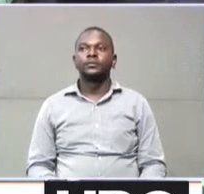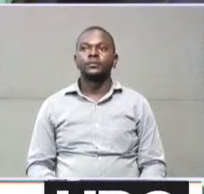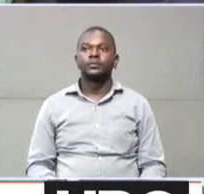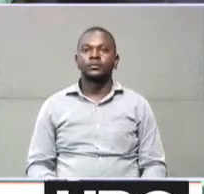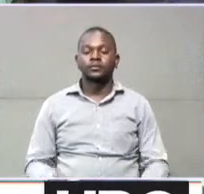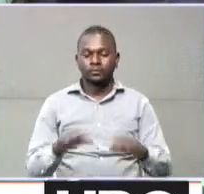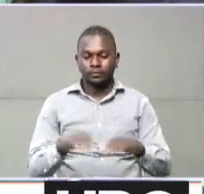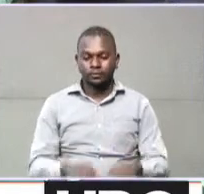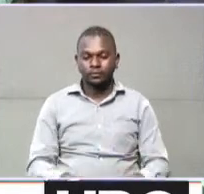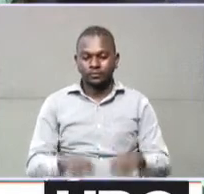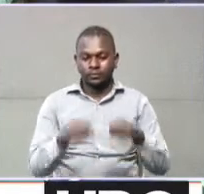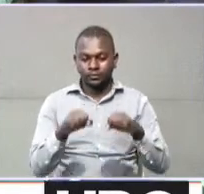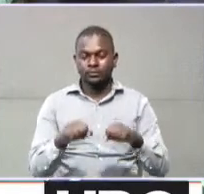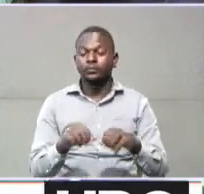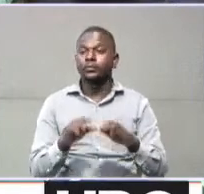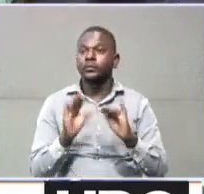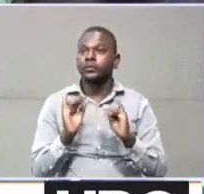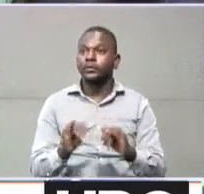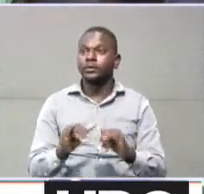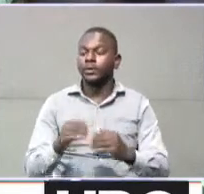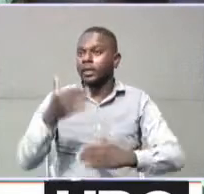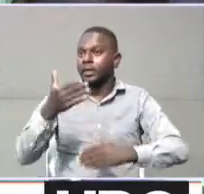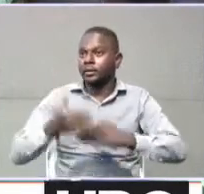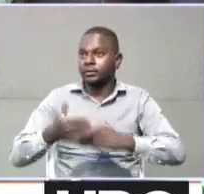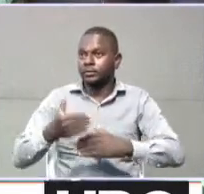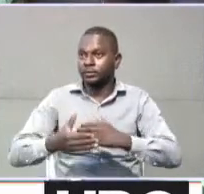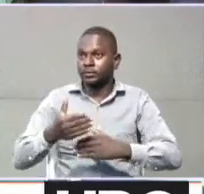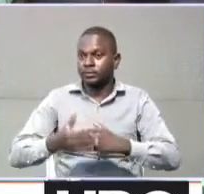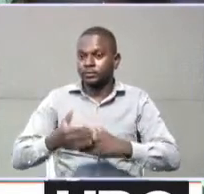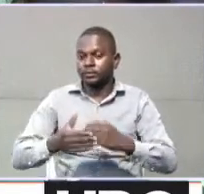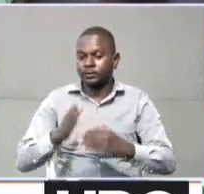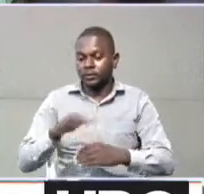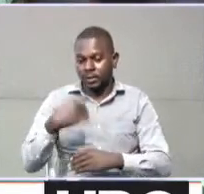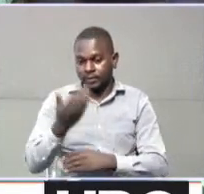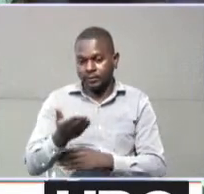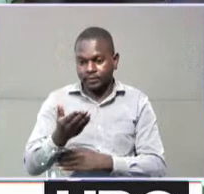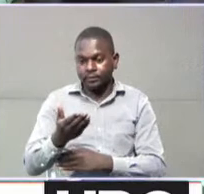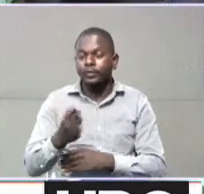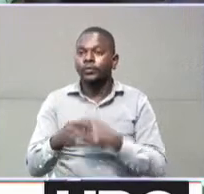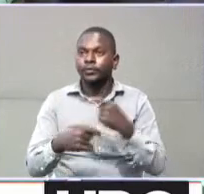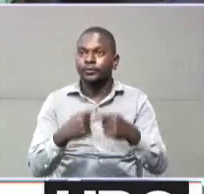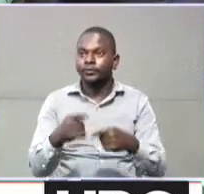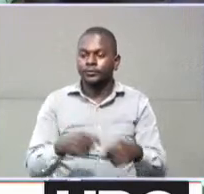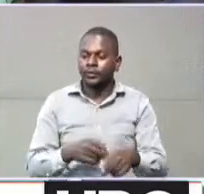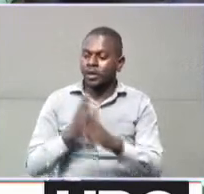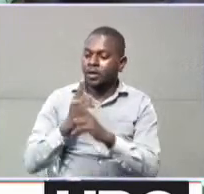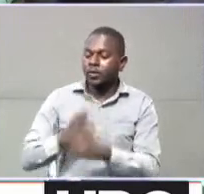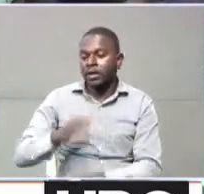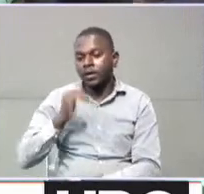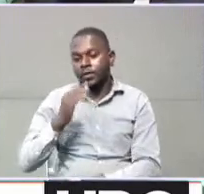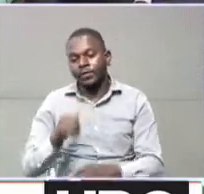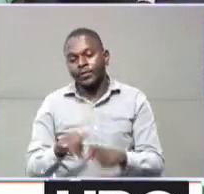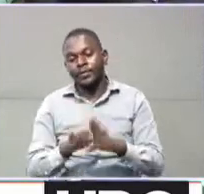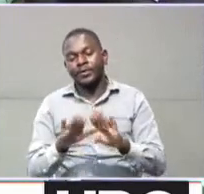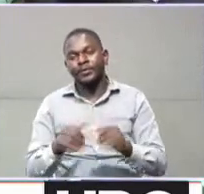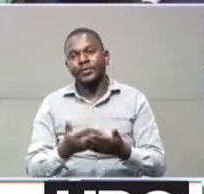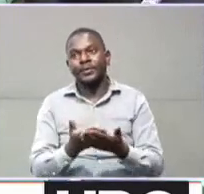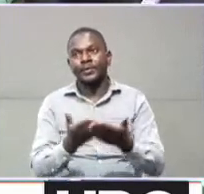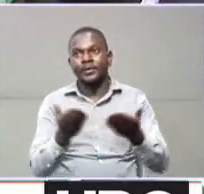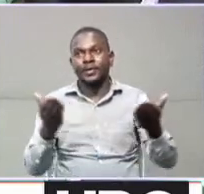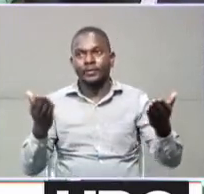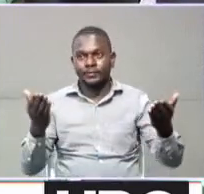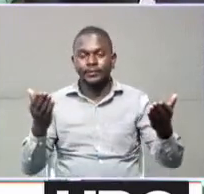chair remain nearby because you're going to proceed after election night speaker and colleagues